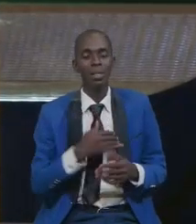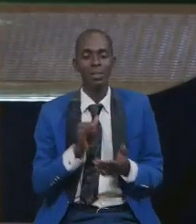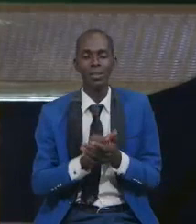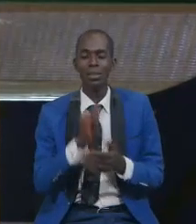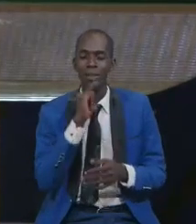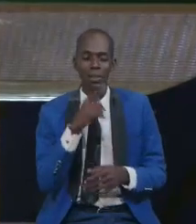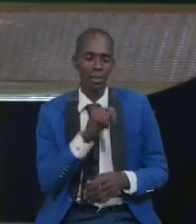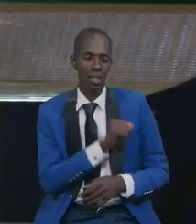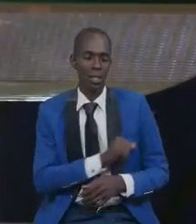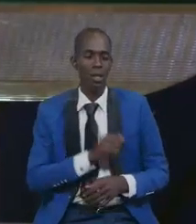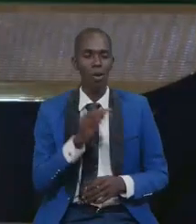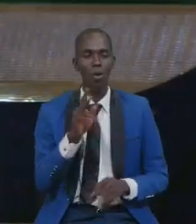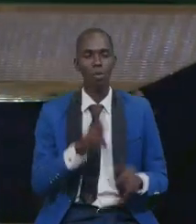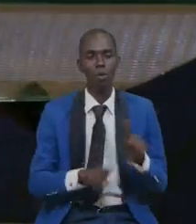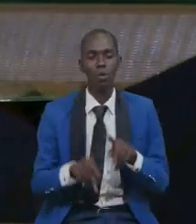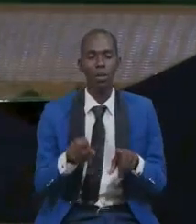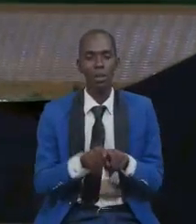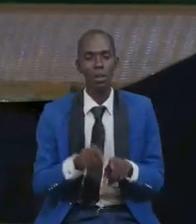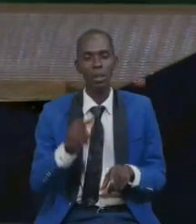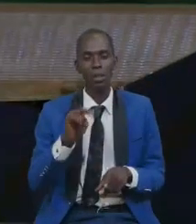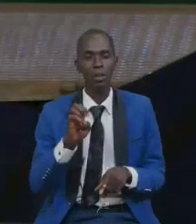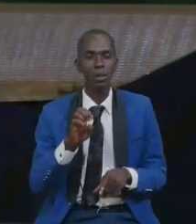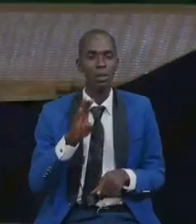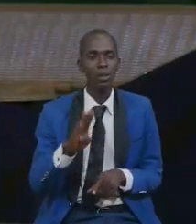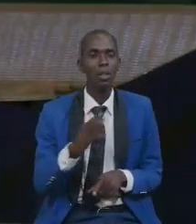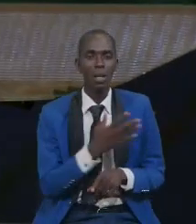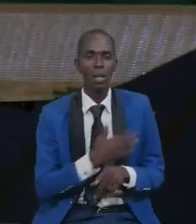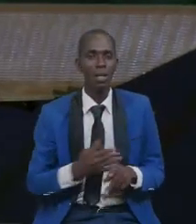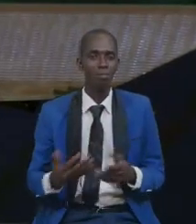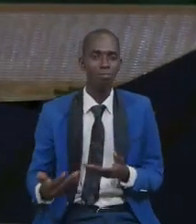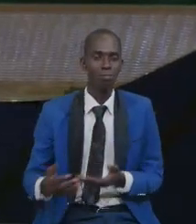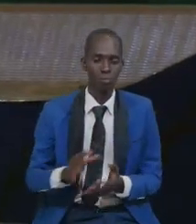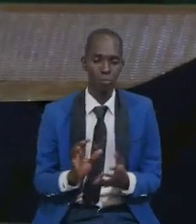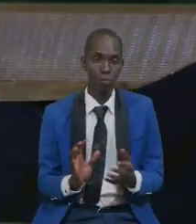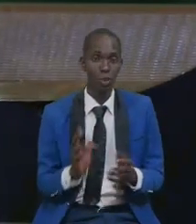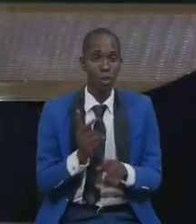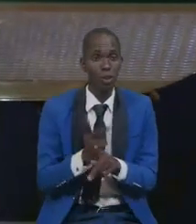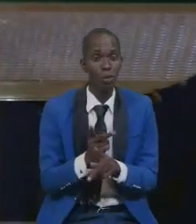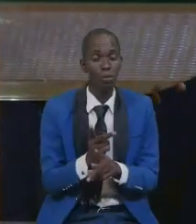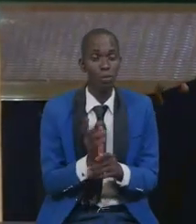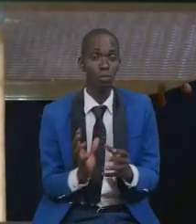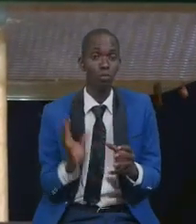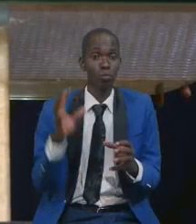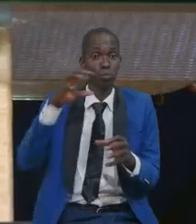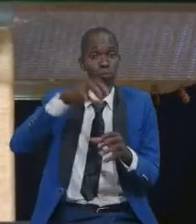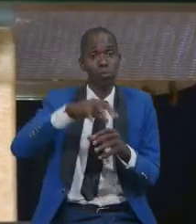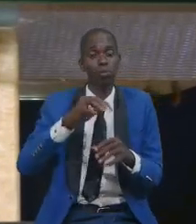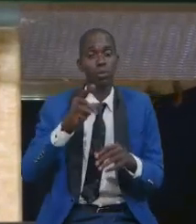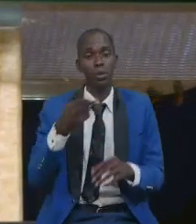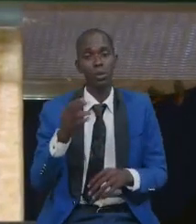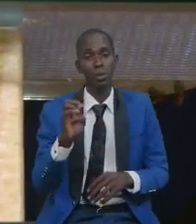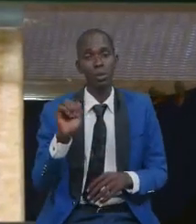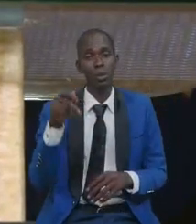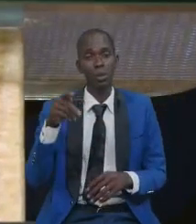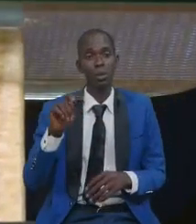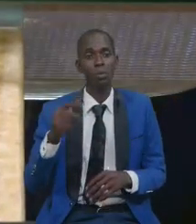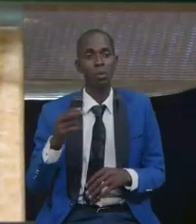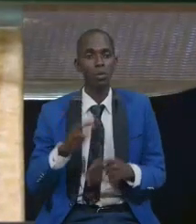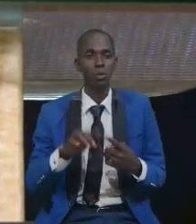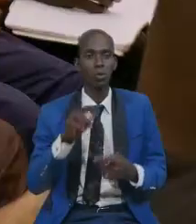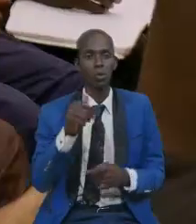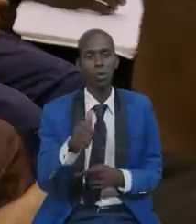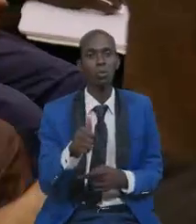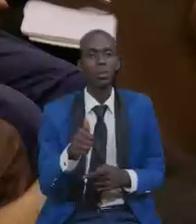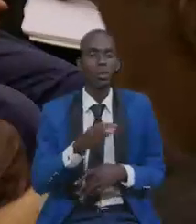of people like Nebuchadnezzar, and he pays unto him all people. Let's look at number two